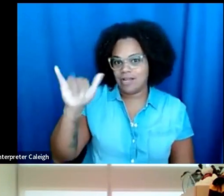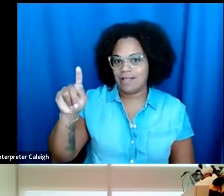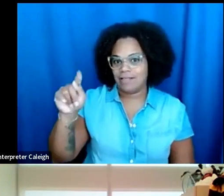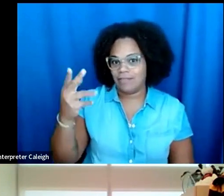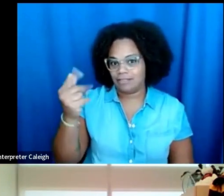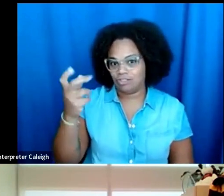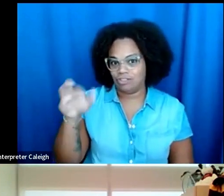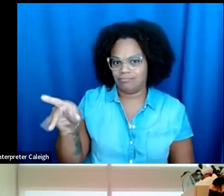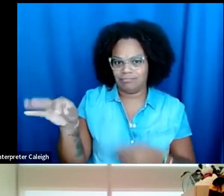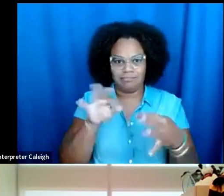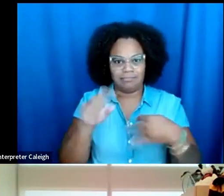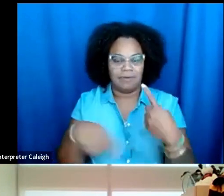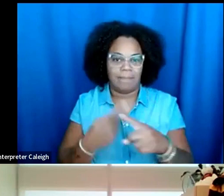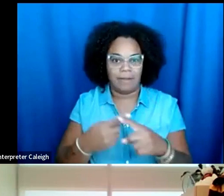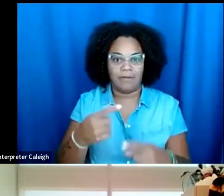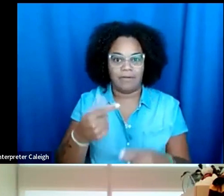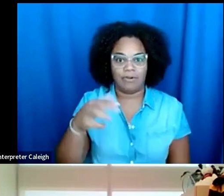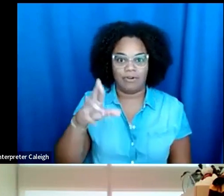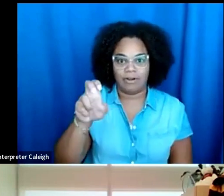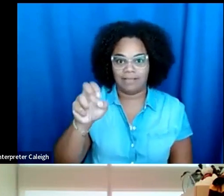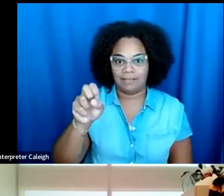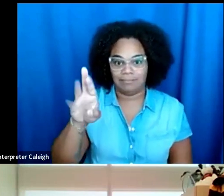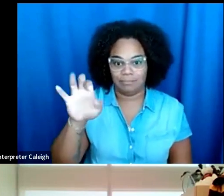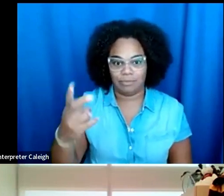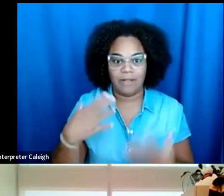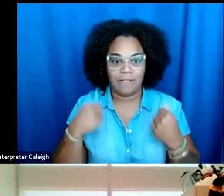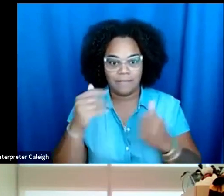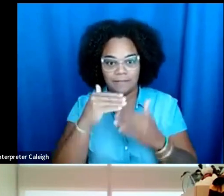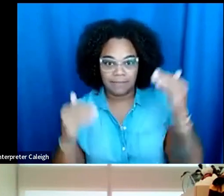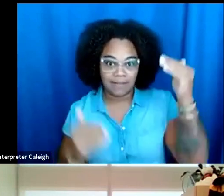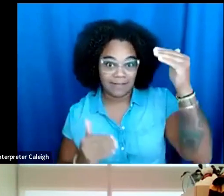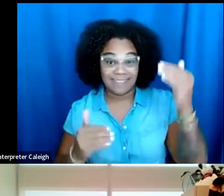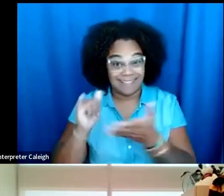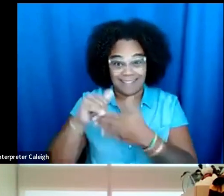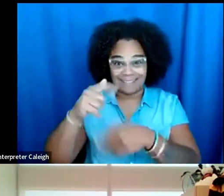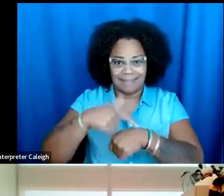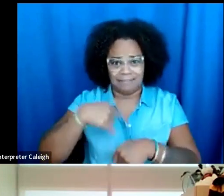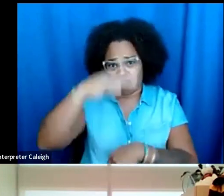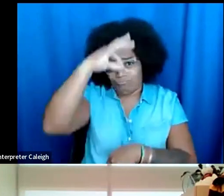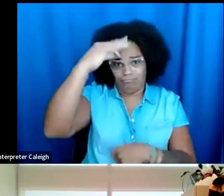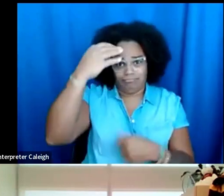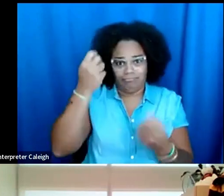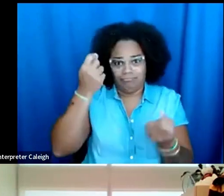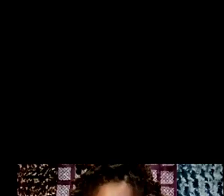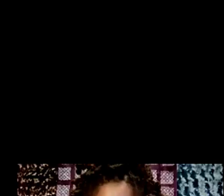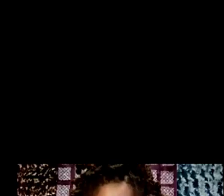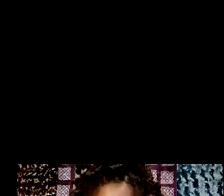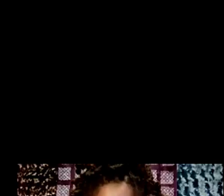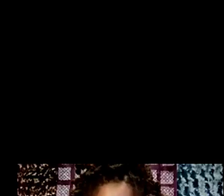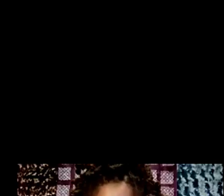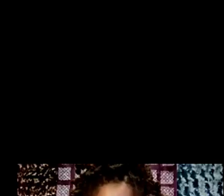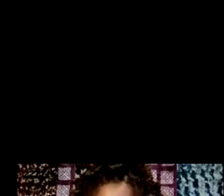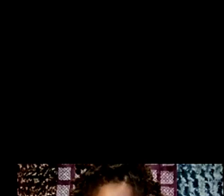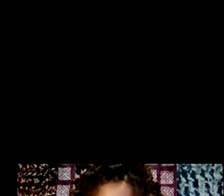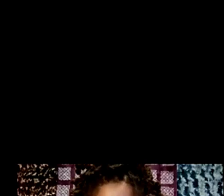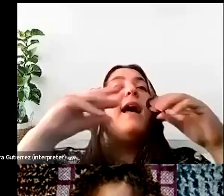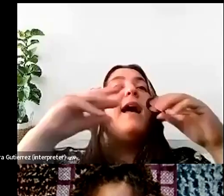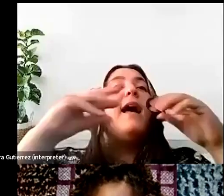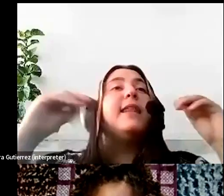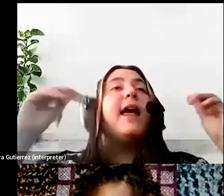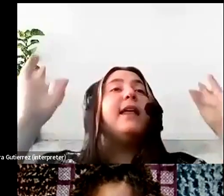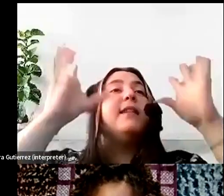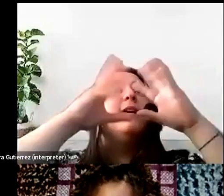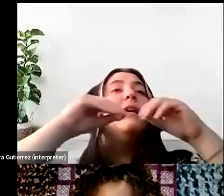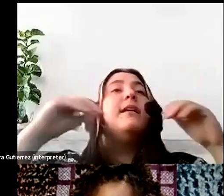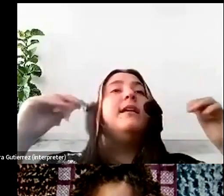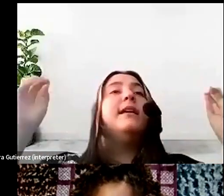And at that time, I didn't even know what the word disparity meant, but Carrie explained it to me, and I really resonated with it because I had had such